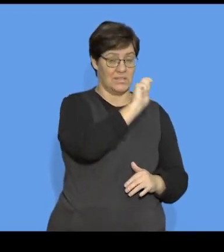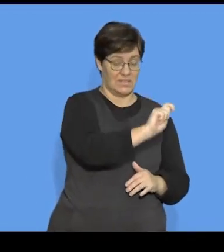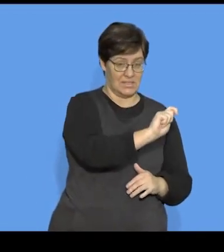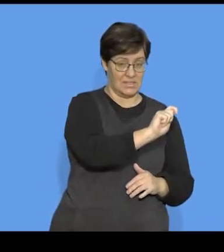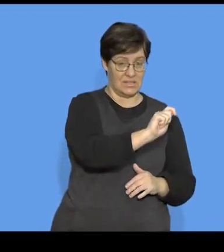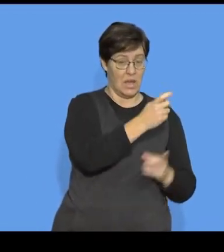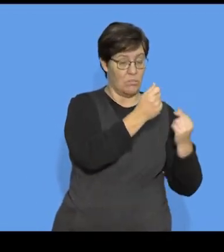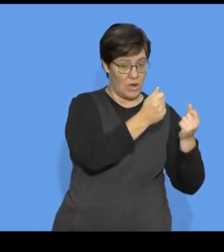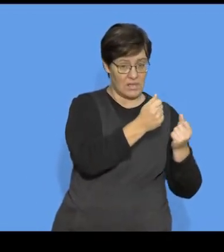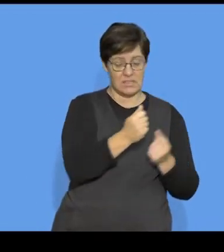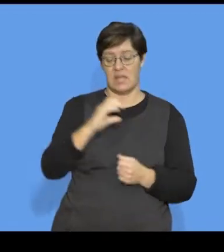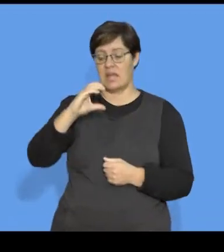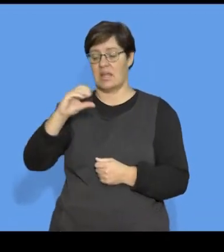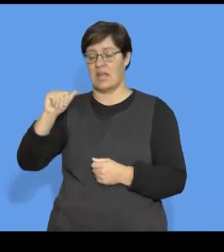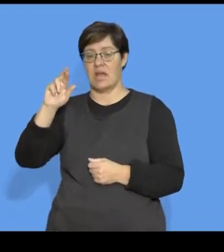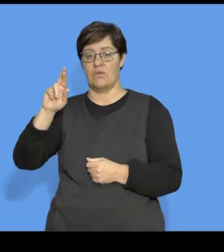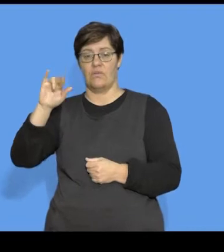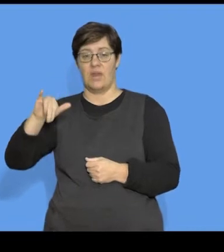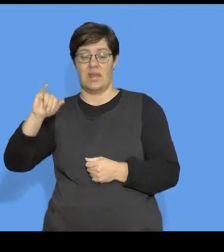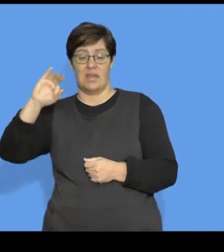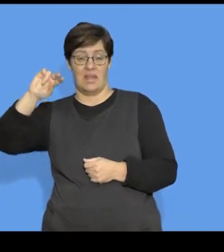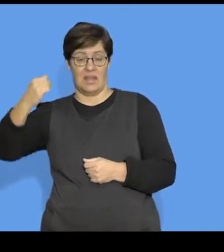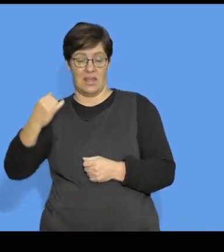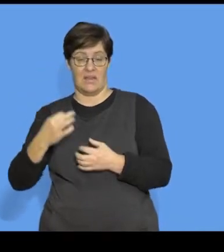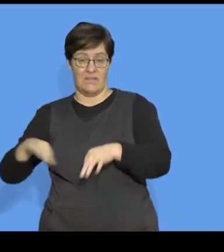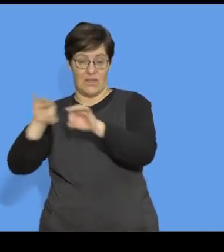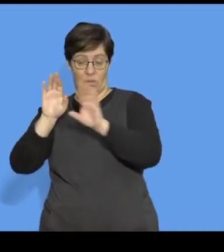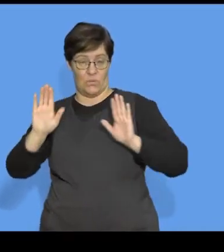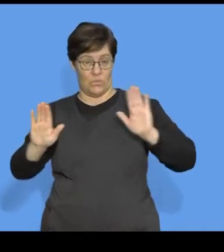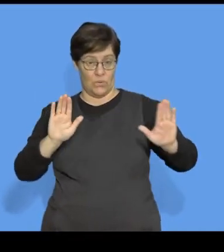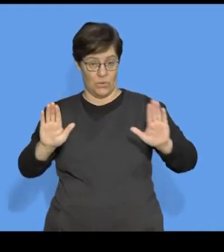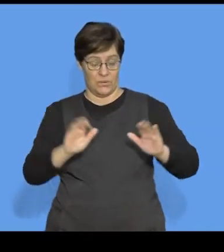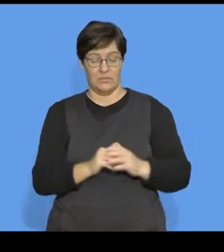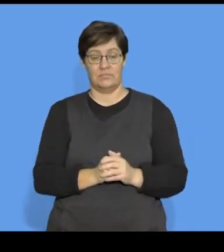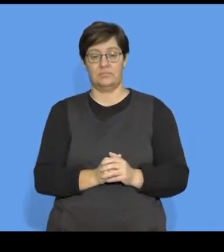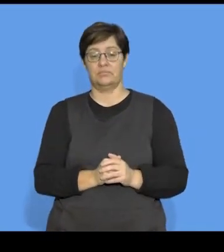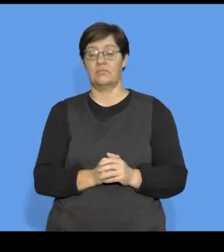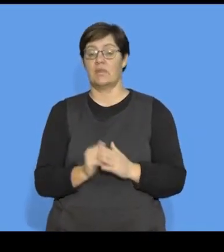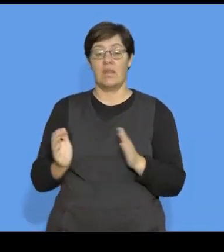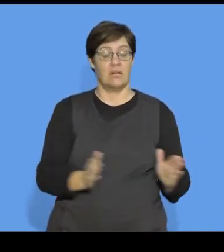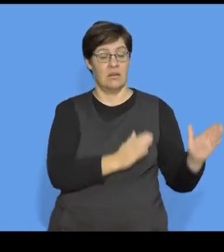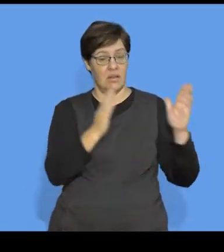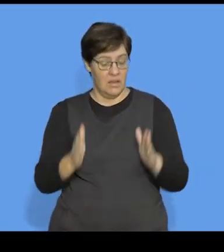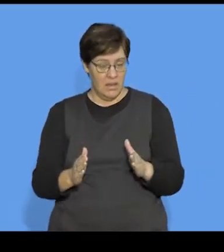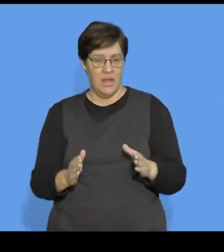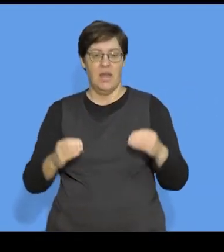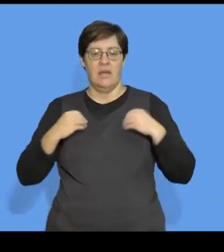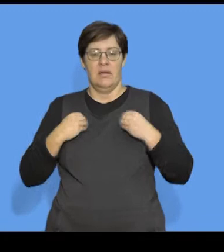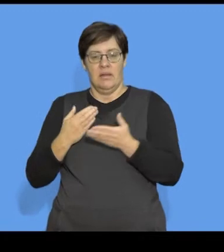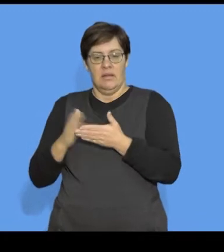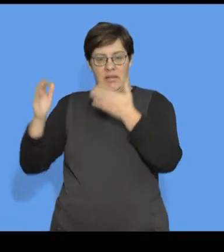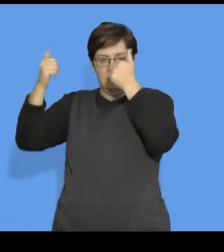2 methods of depreciation. Right. Then we also know that our asset disposal